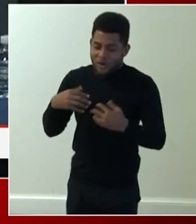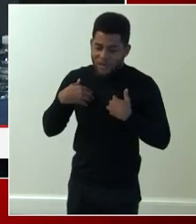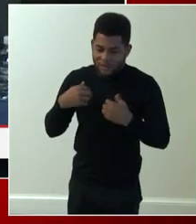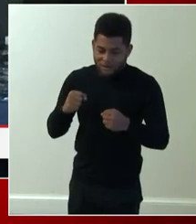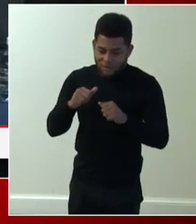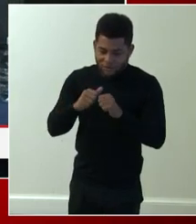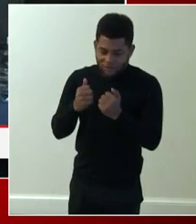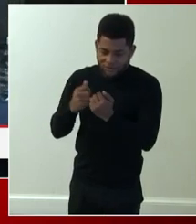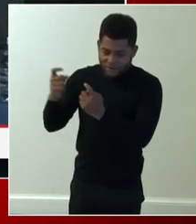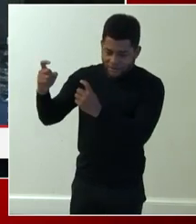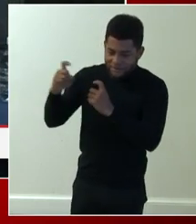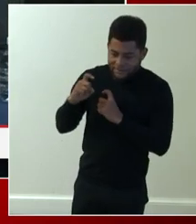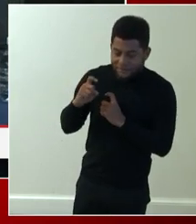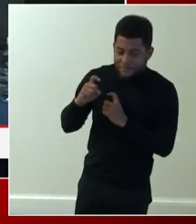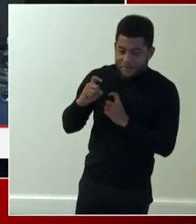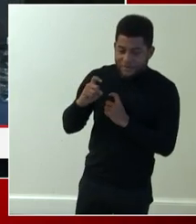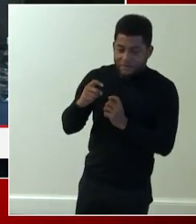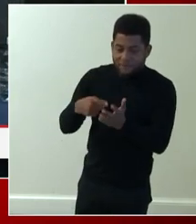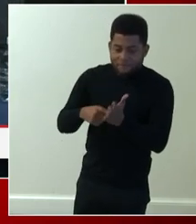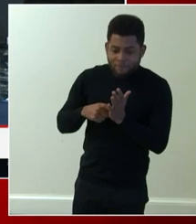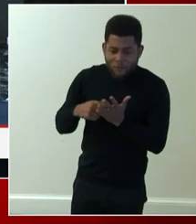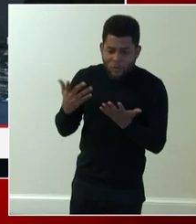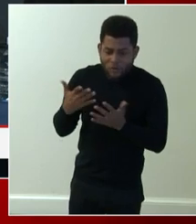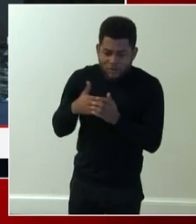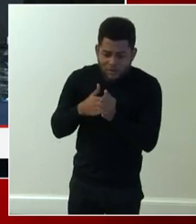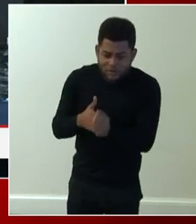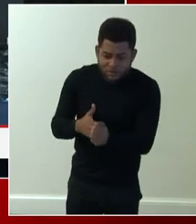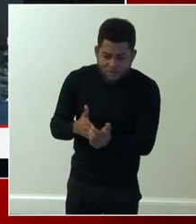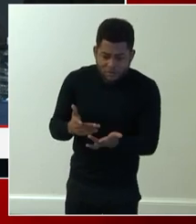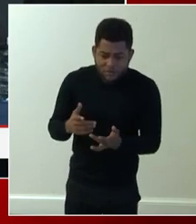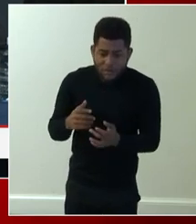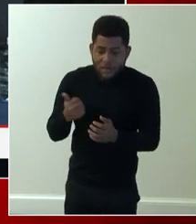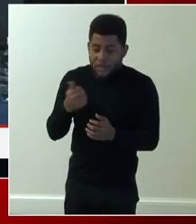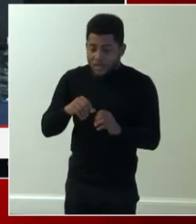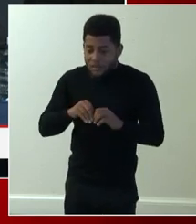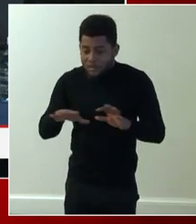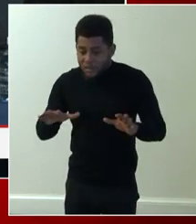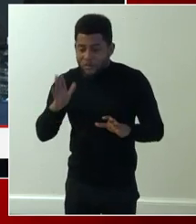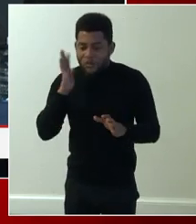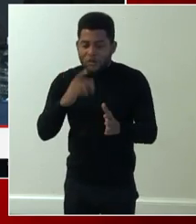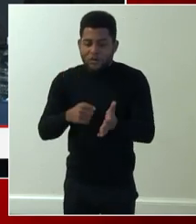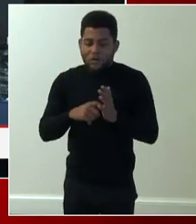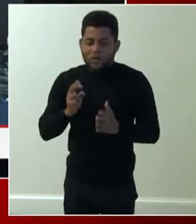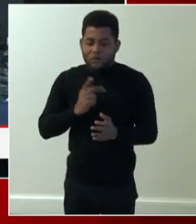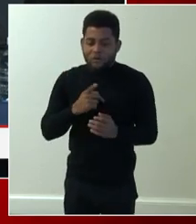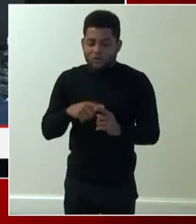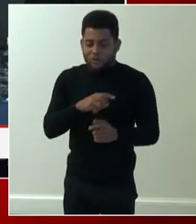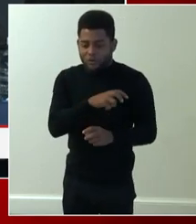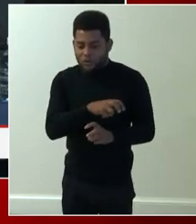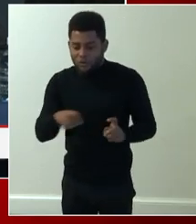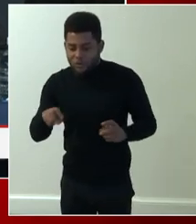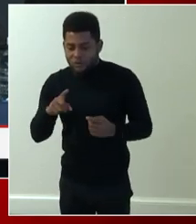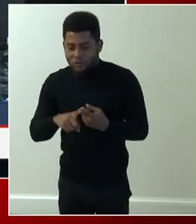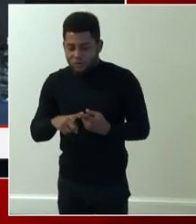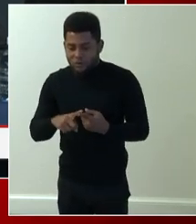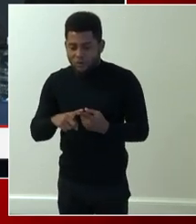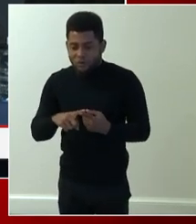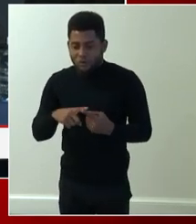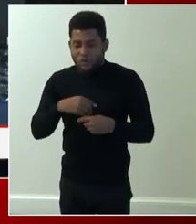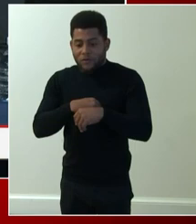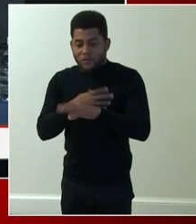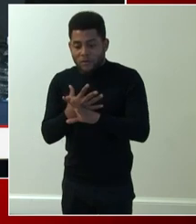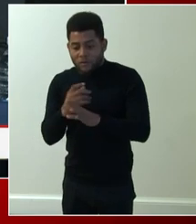any guidance on any spread that would require us to transition to a virtual